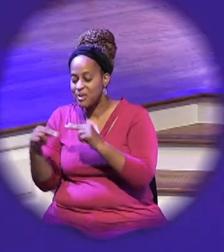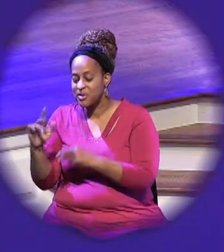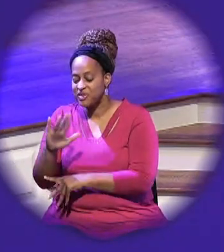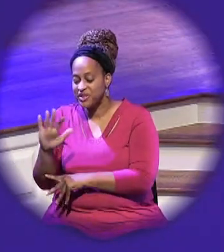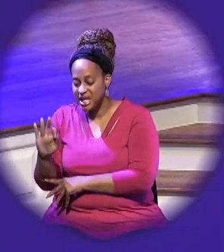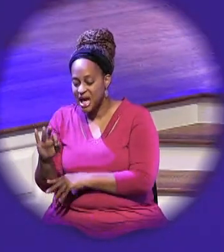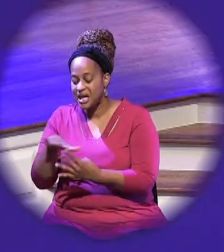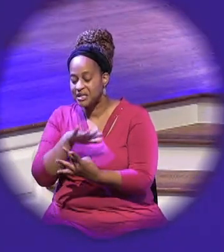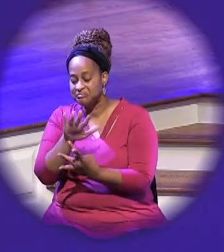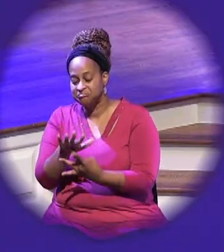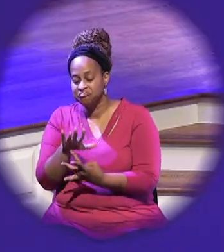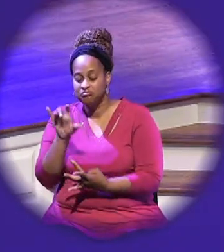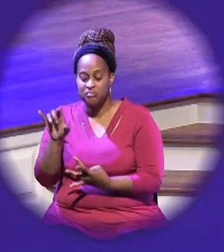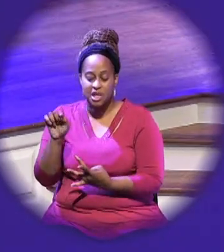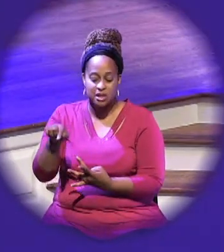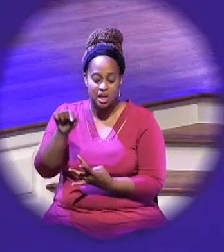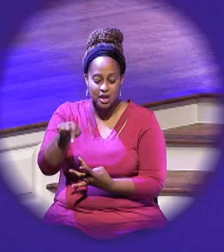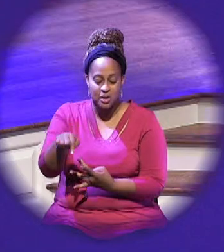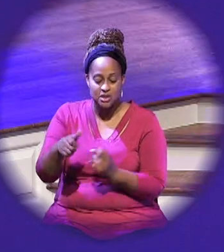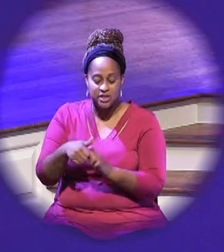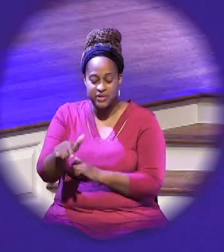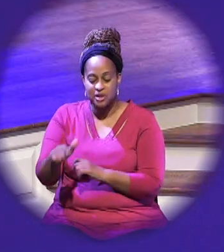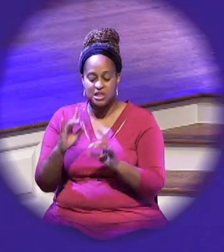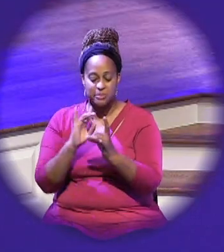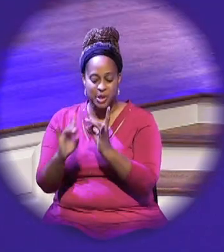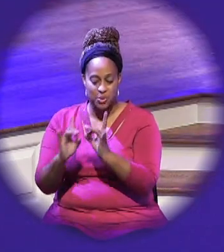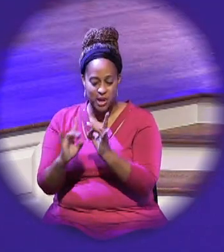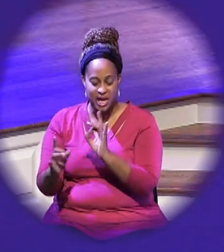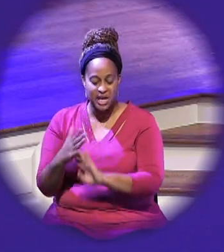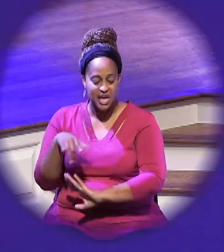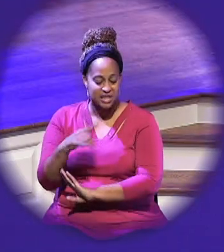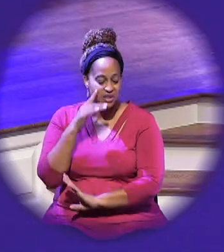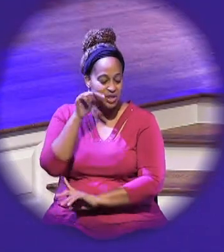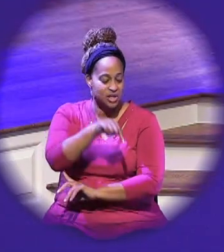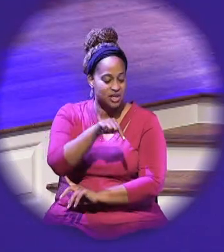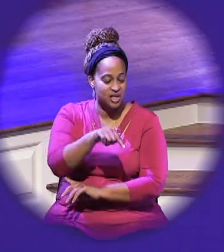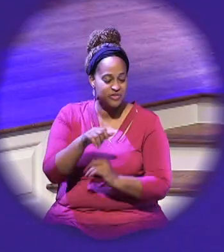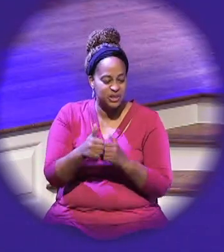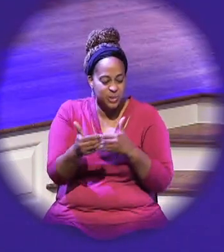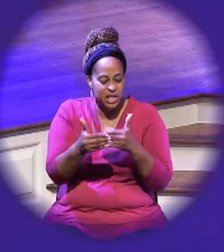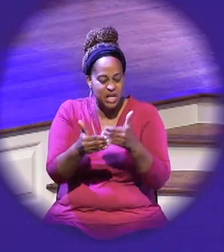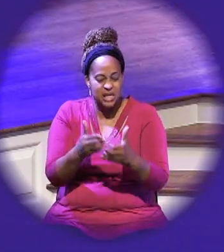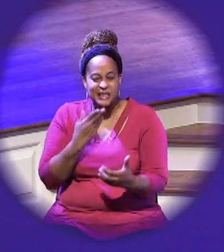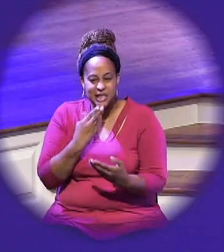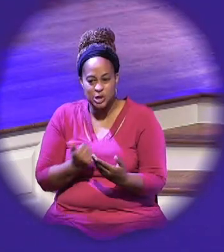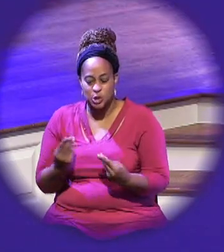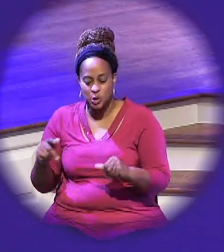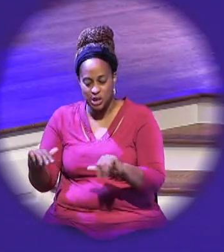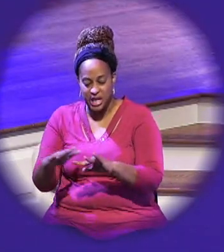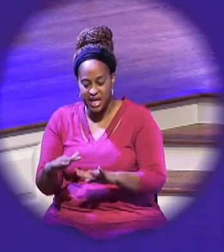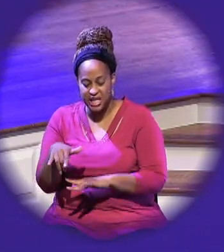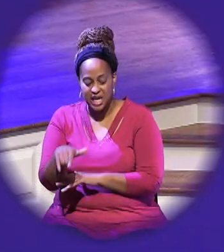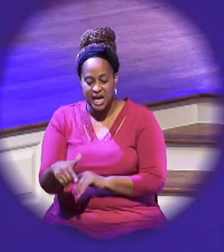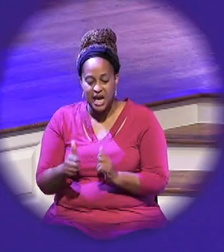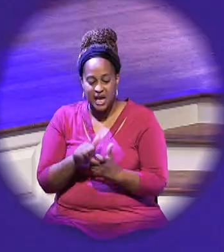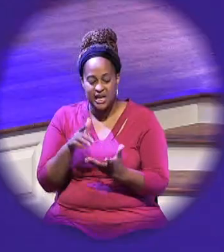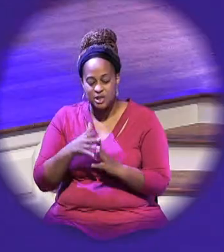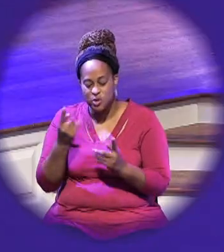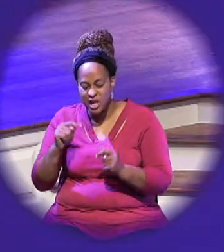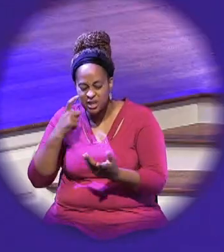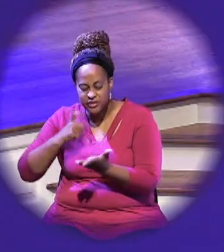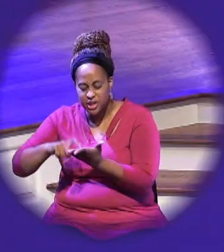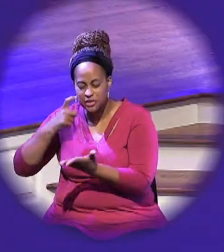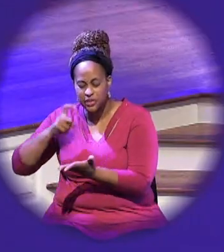59 and there's the Beltway. And so if I look right over here, that's getting pretty close to Sugar Land and kind of make things out. And